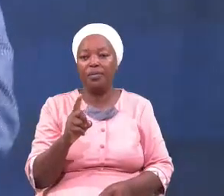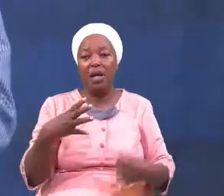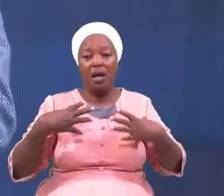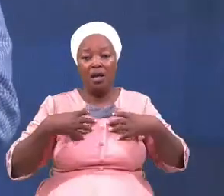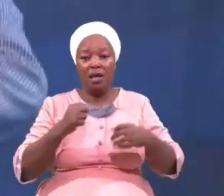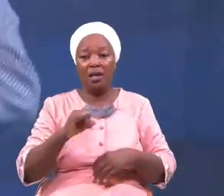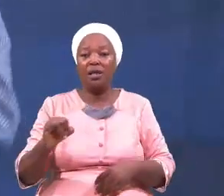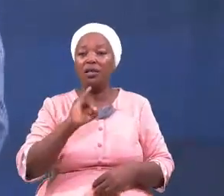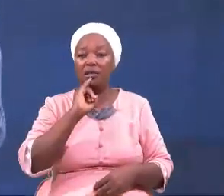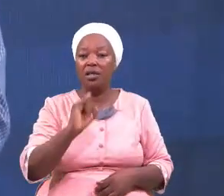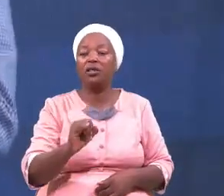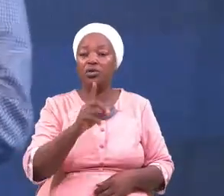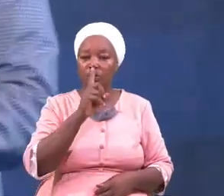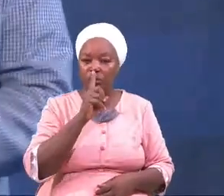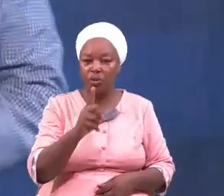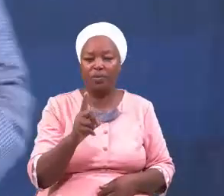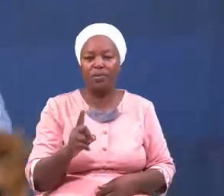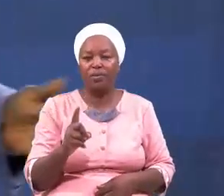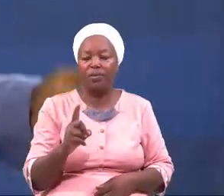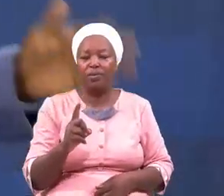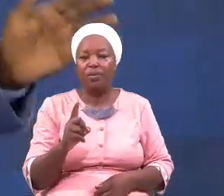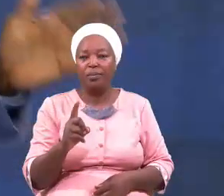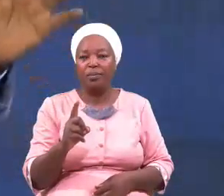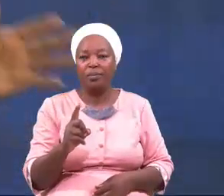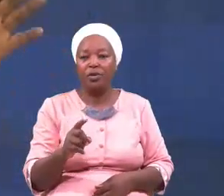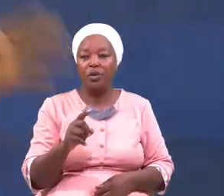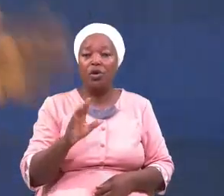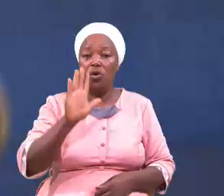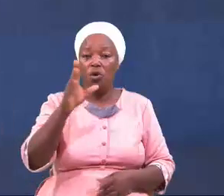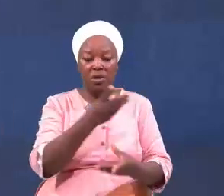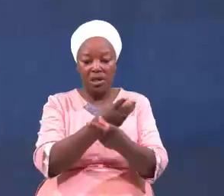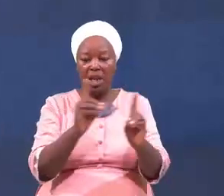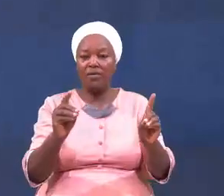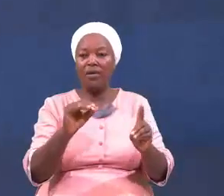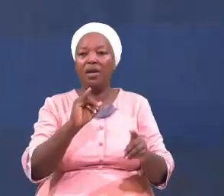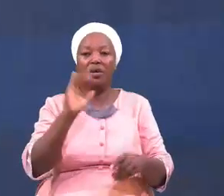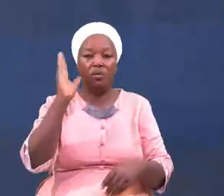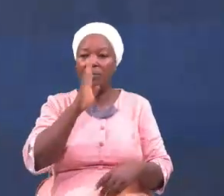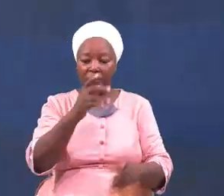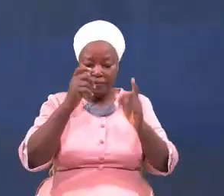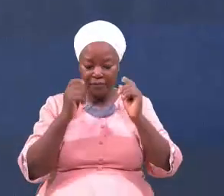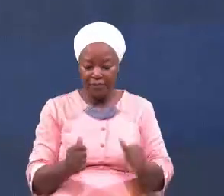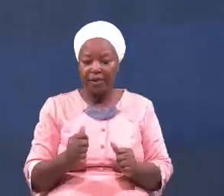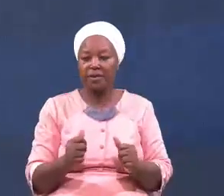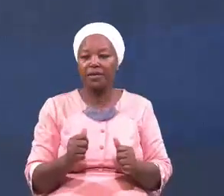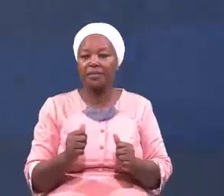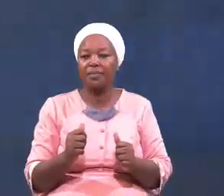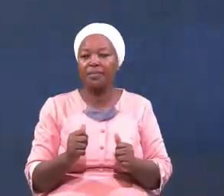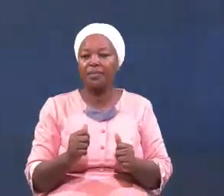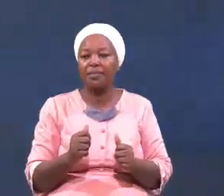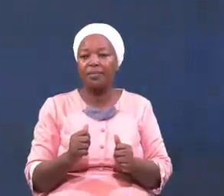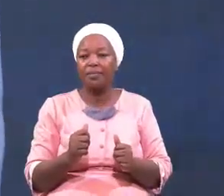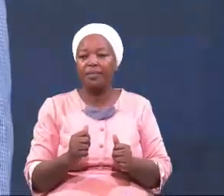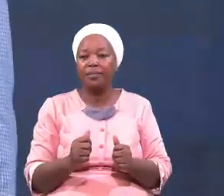Healing is guaranteed. Your deliverance will be immediate.